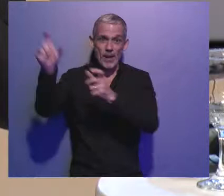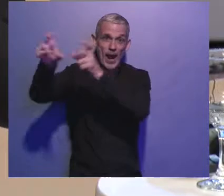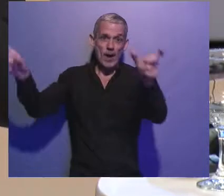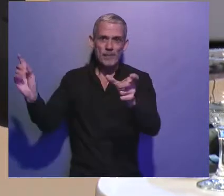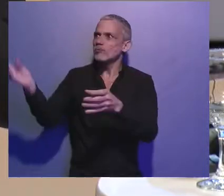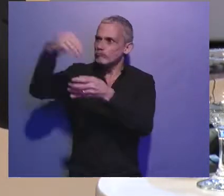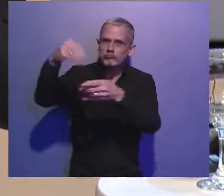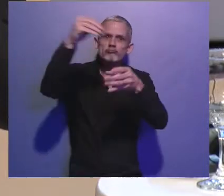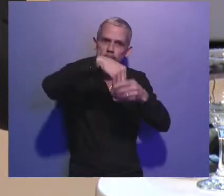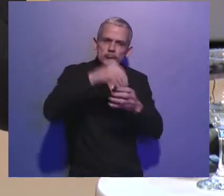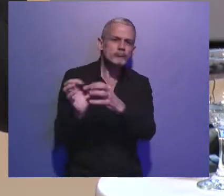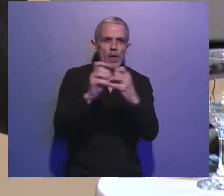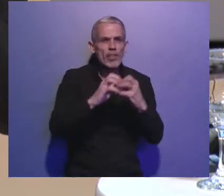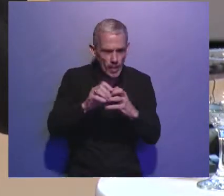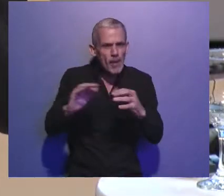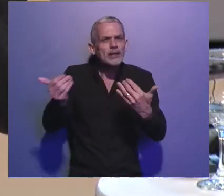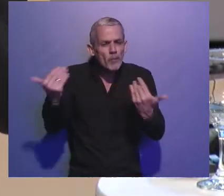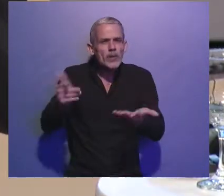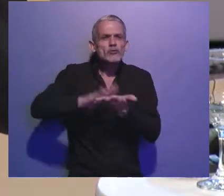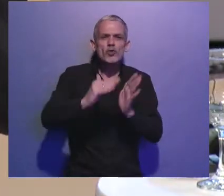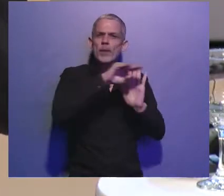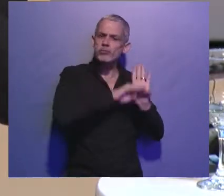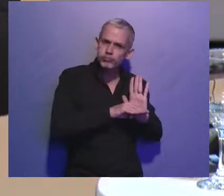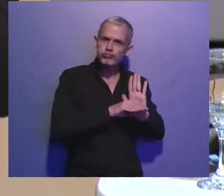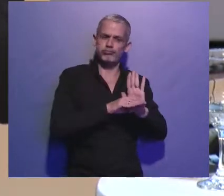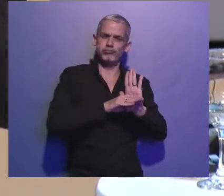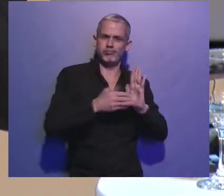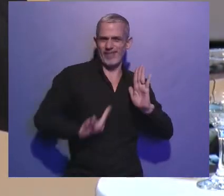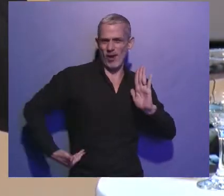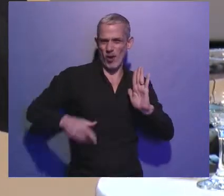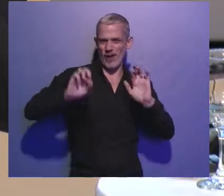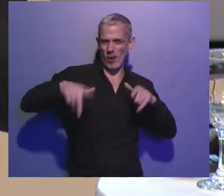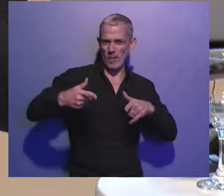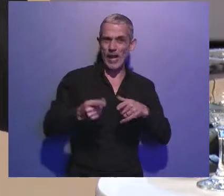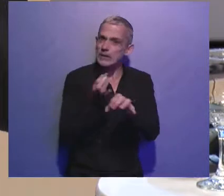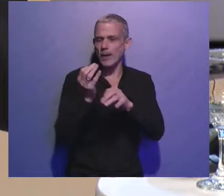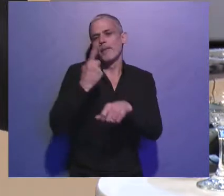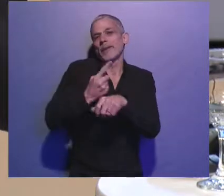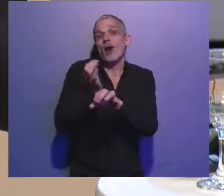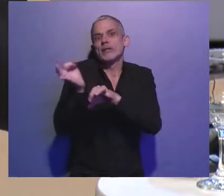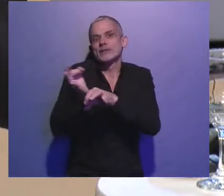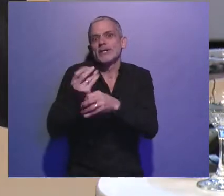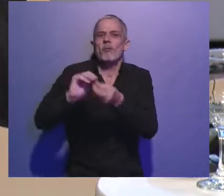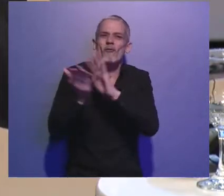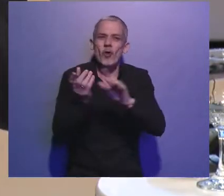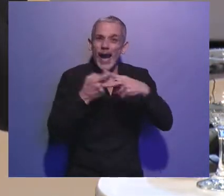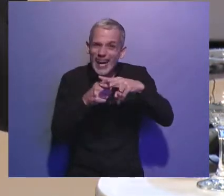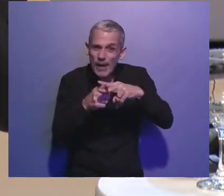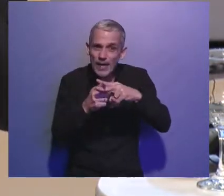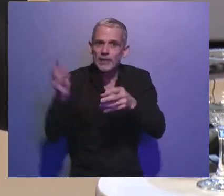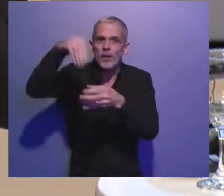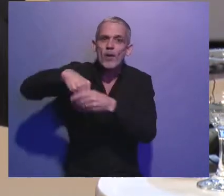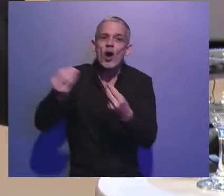Agenda, teaching them about municipal participative tools, how to access open